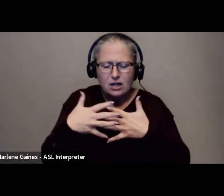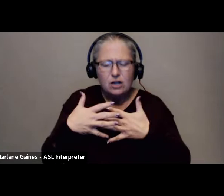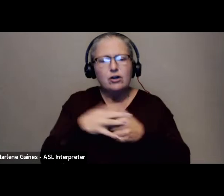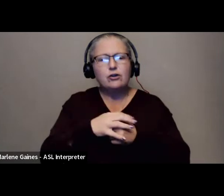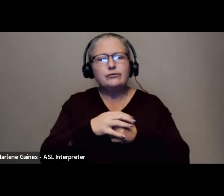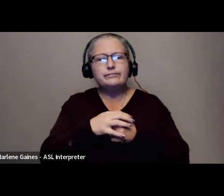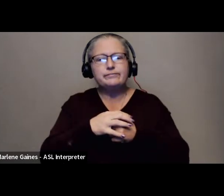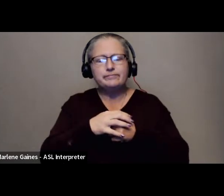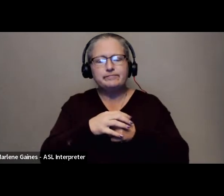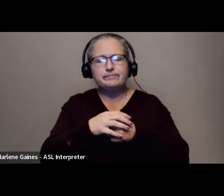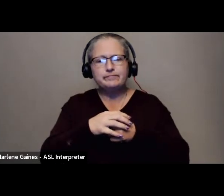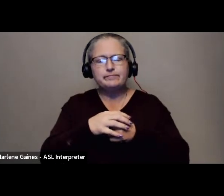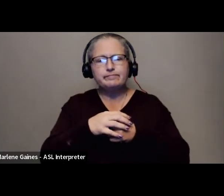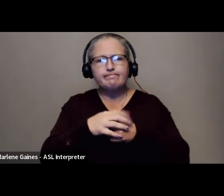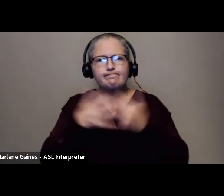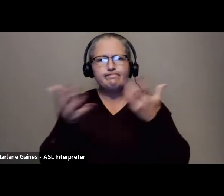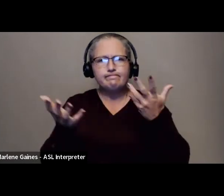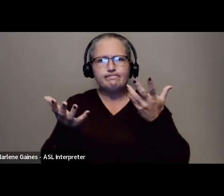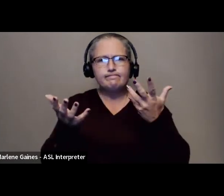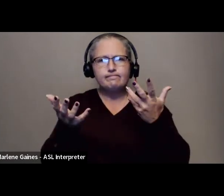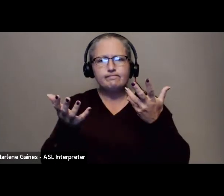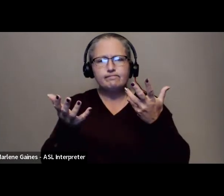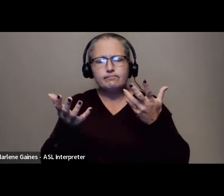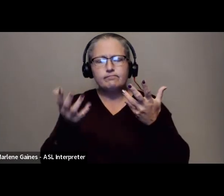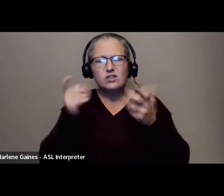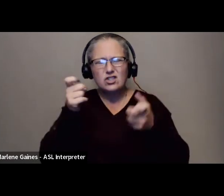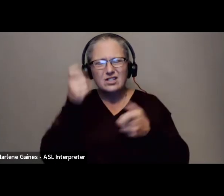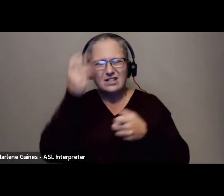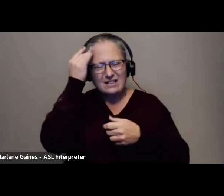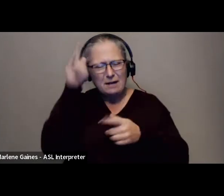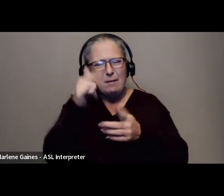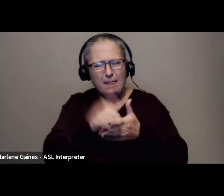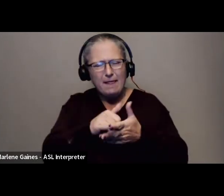So I guess just being mindful of that,